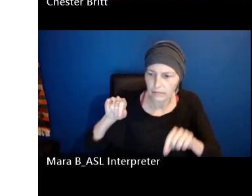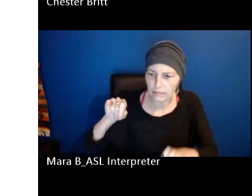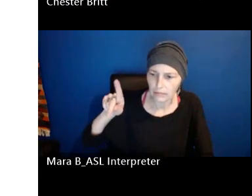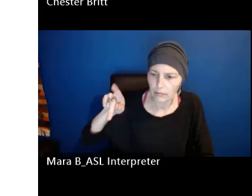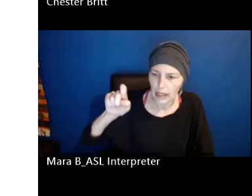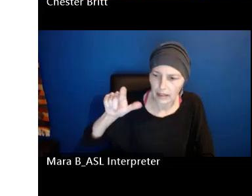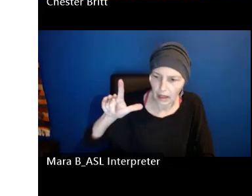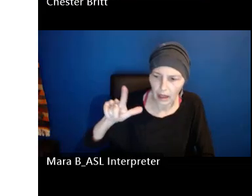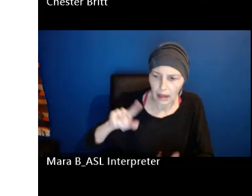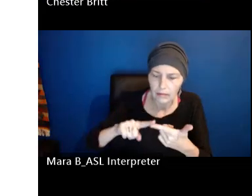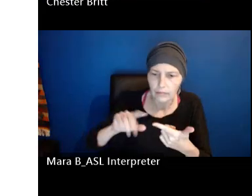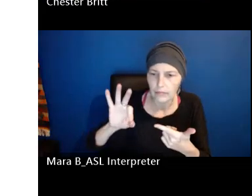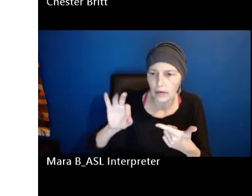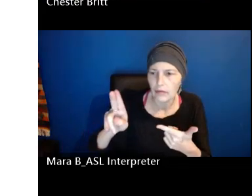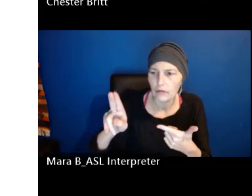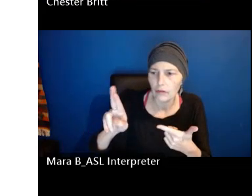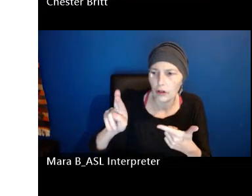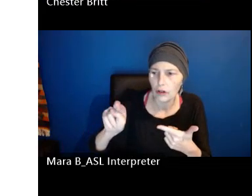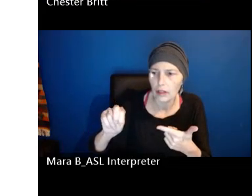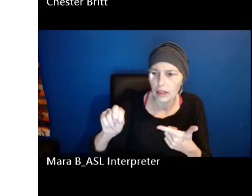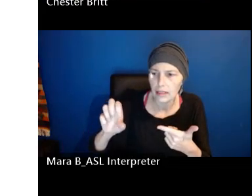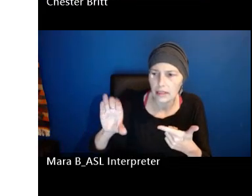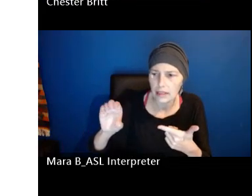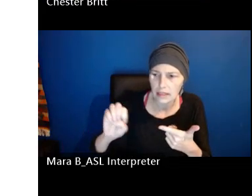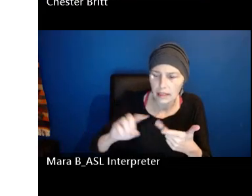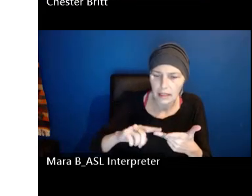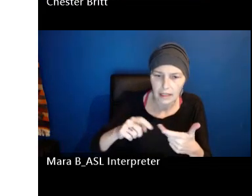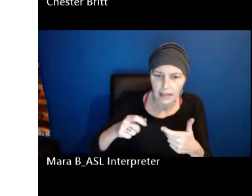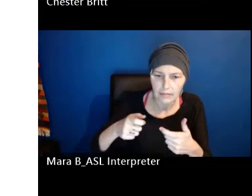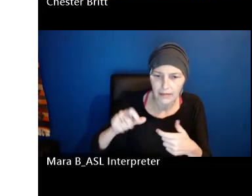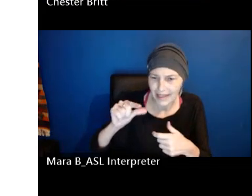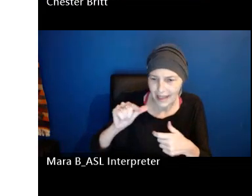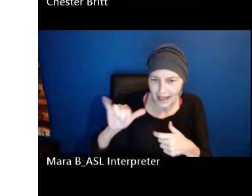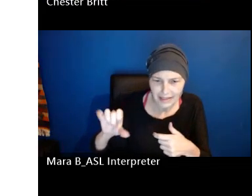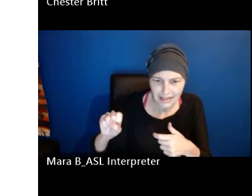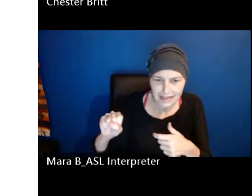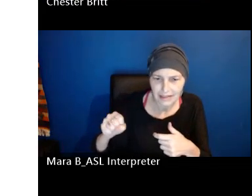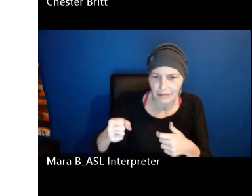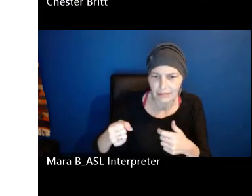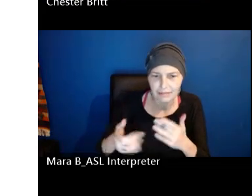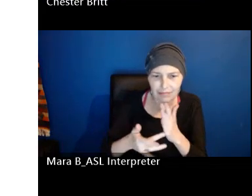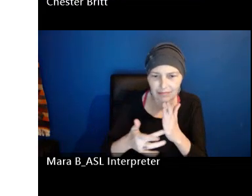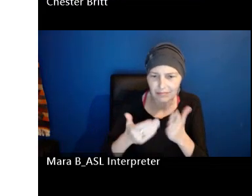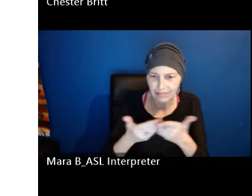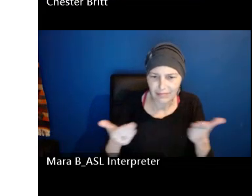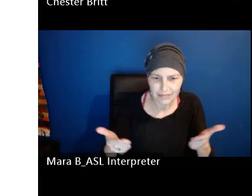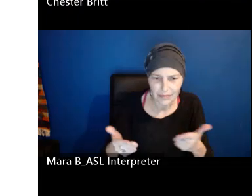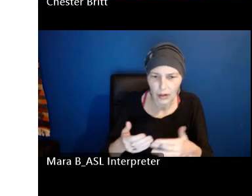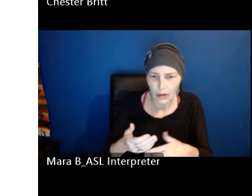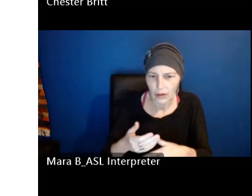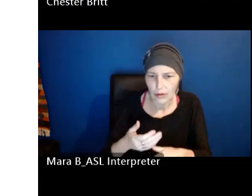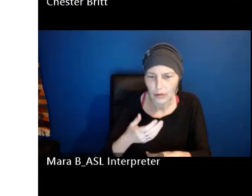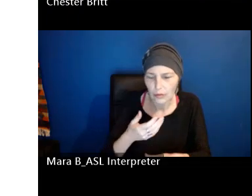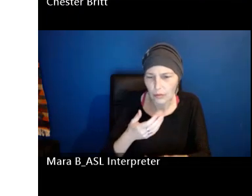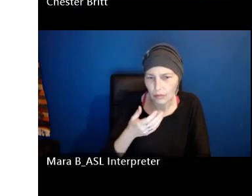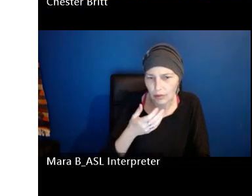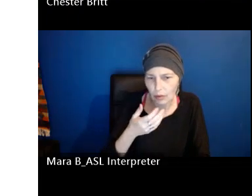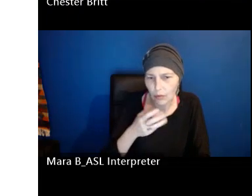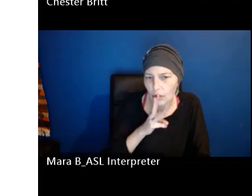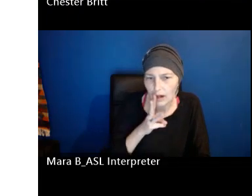including the water heater, is going to run into tens of thousands of dollars. And unless you're a very young